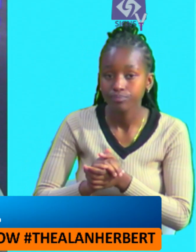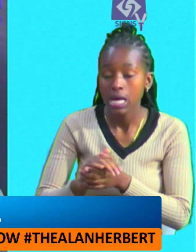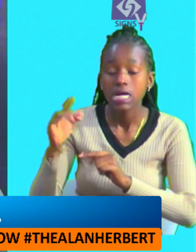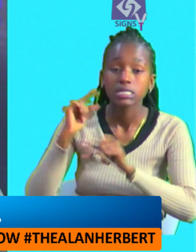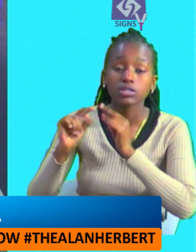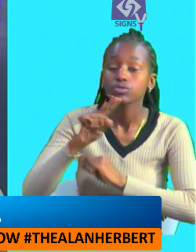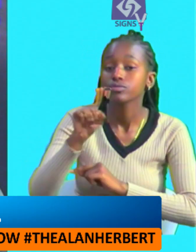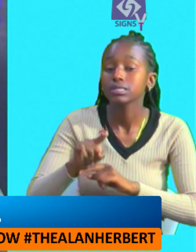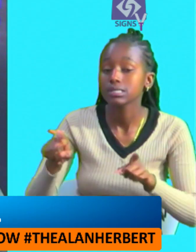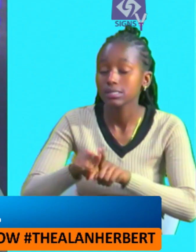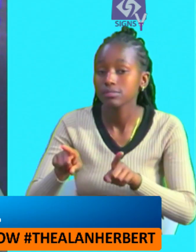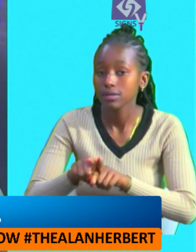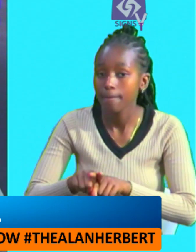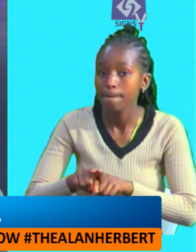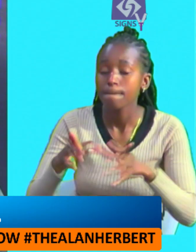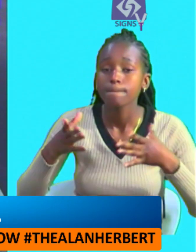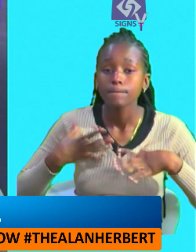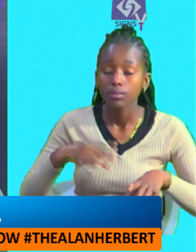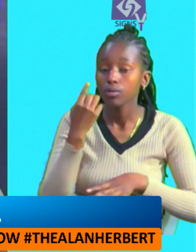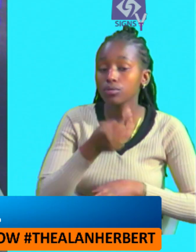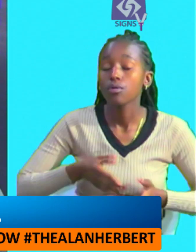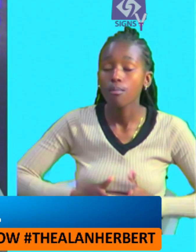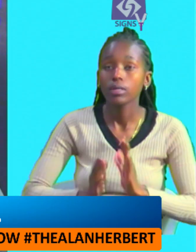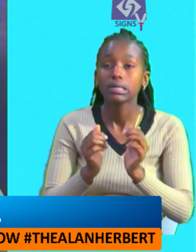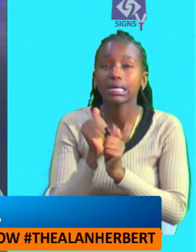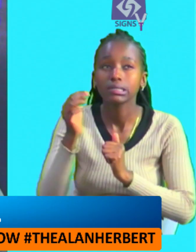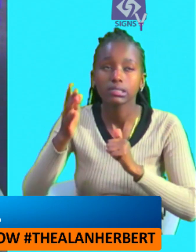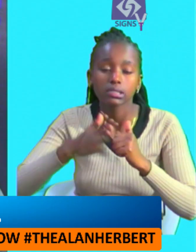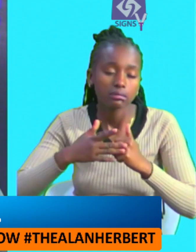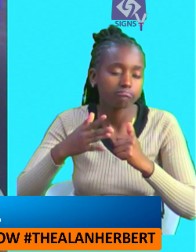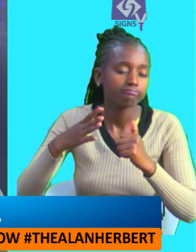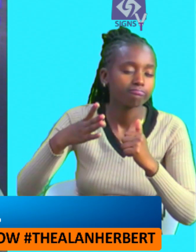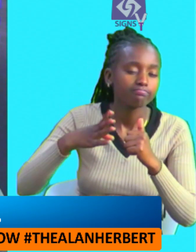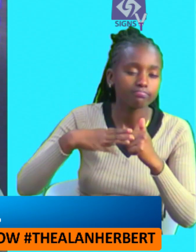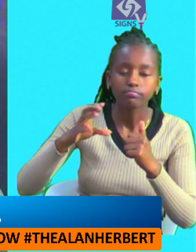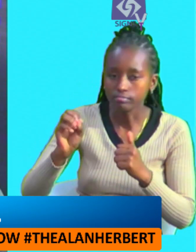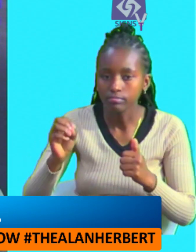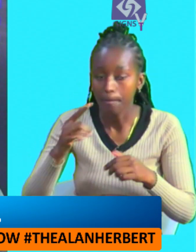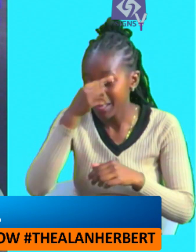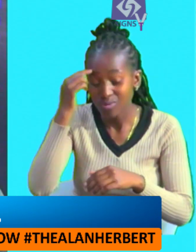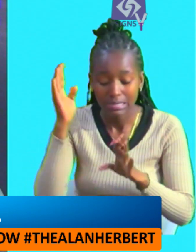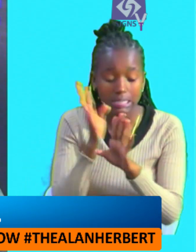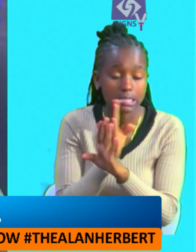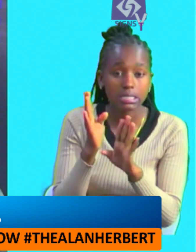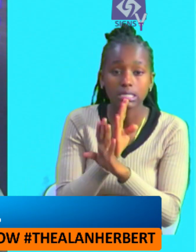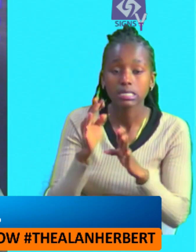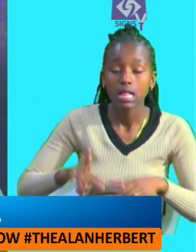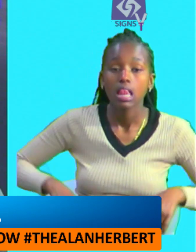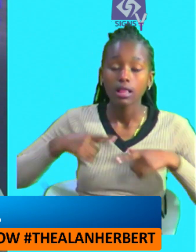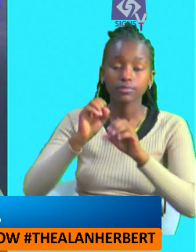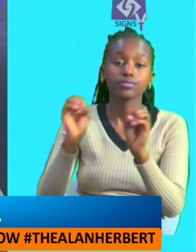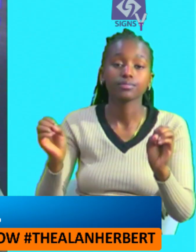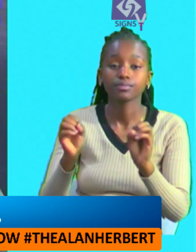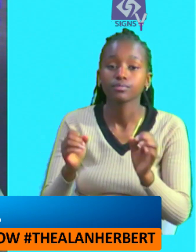podcast for, I think, for millennials. Yeah. Na pia Gen Zs, because they are so,